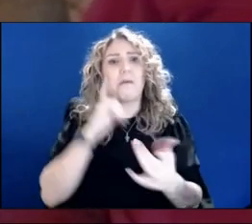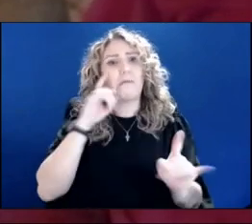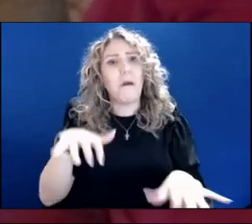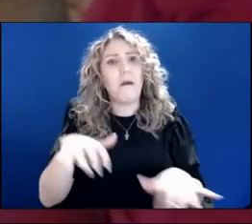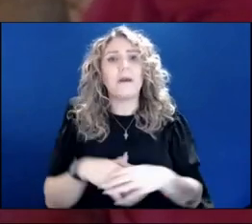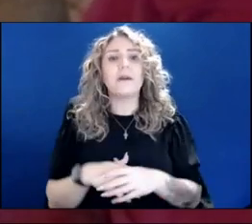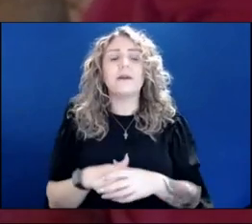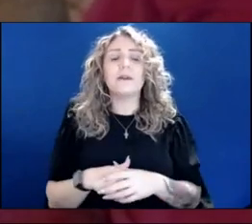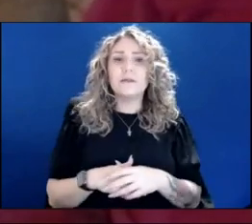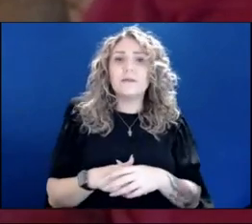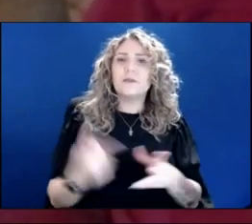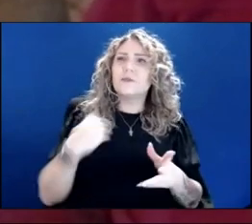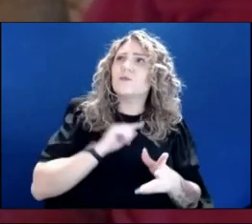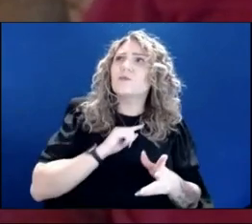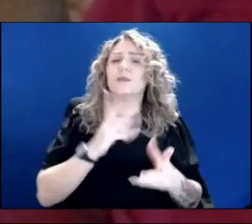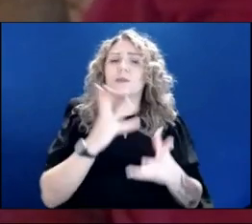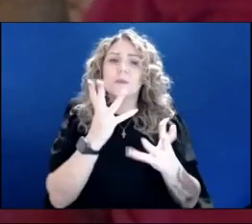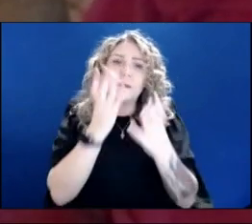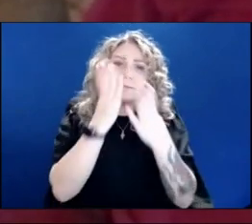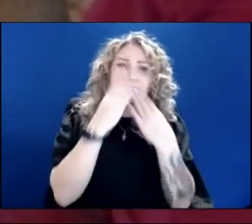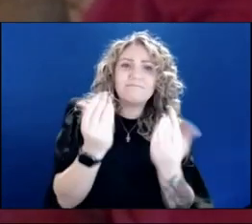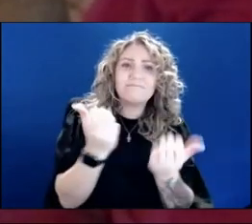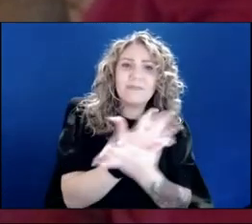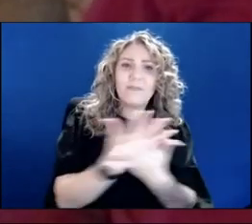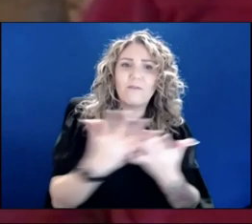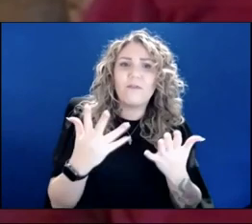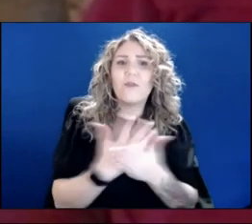kind of wanted to inform everyone what was going to go, you know,